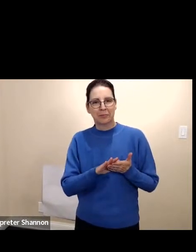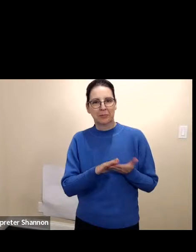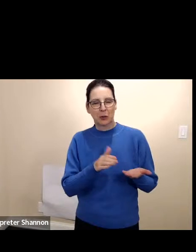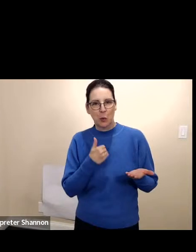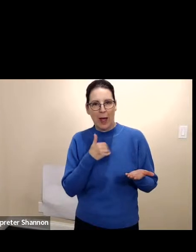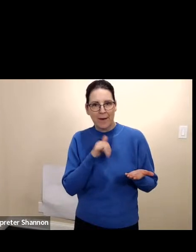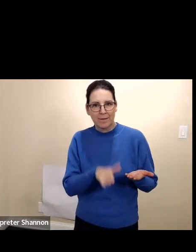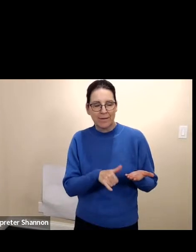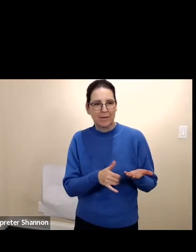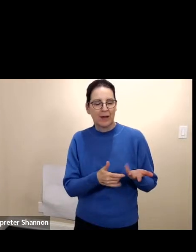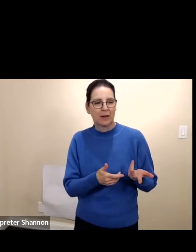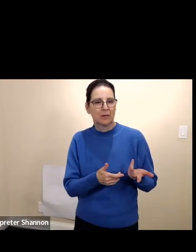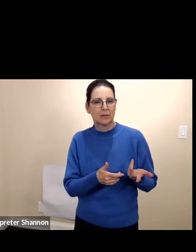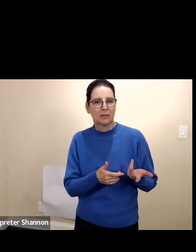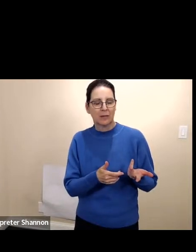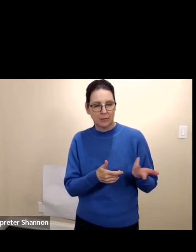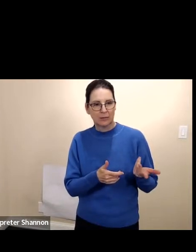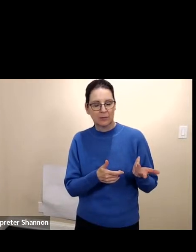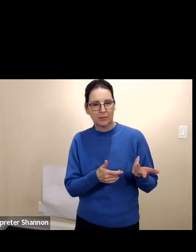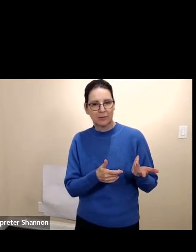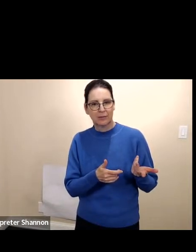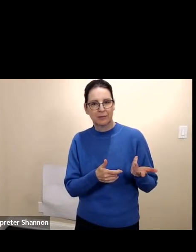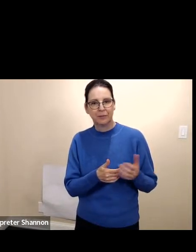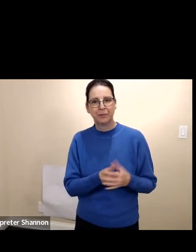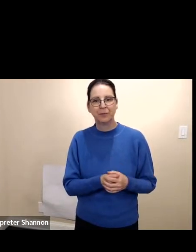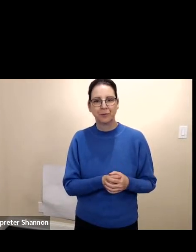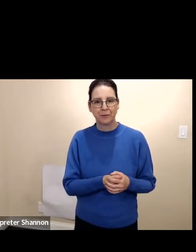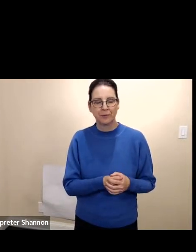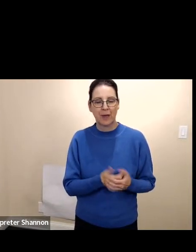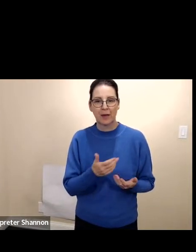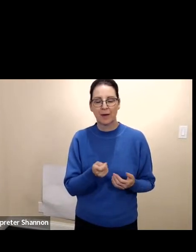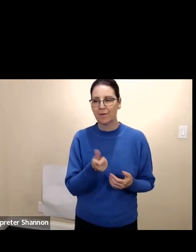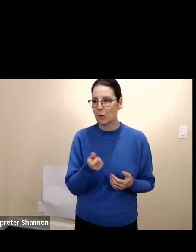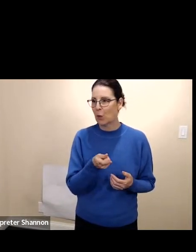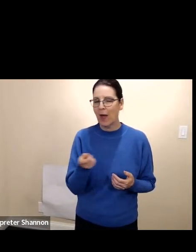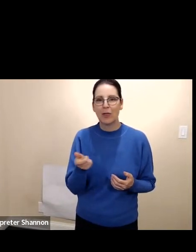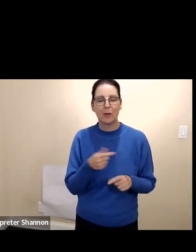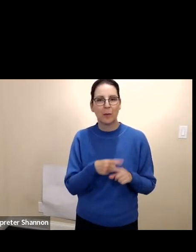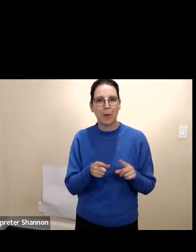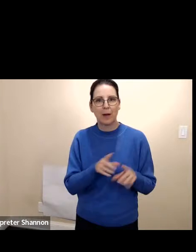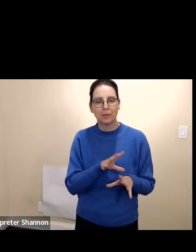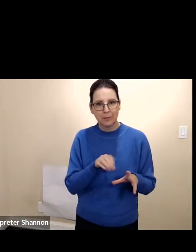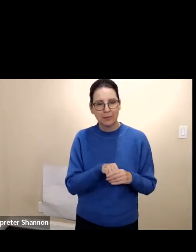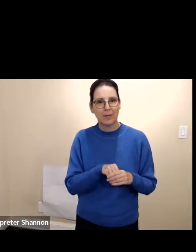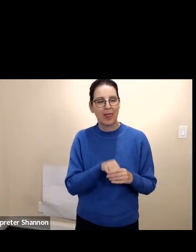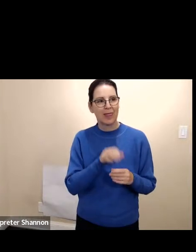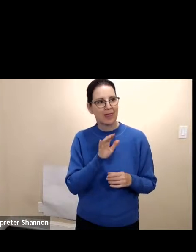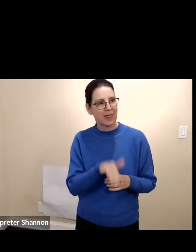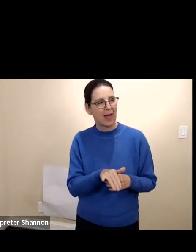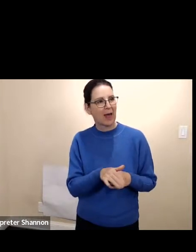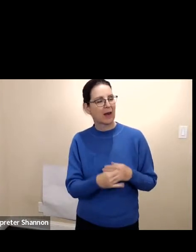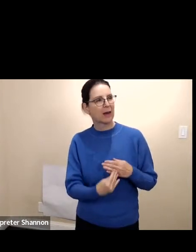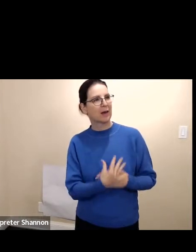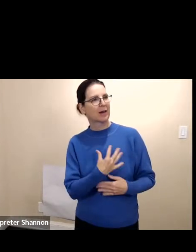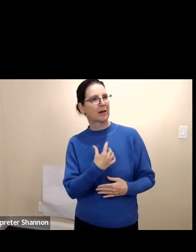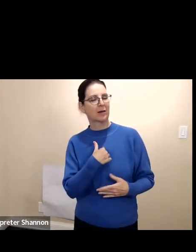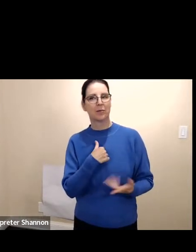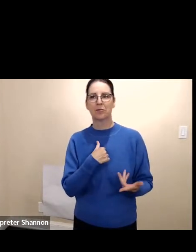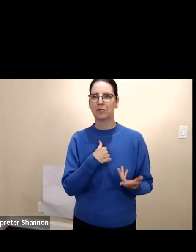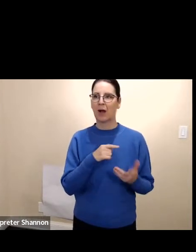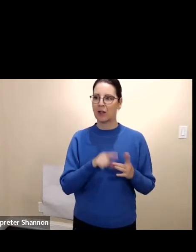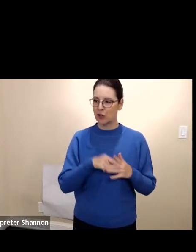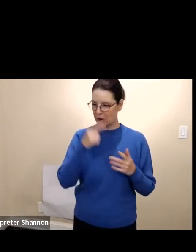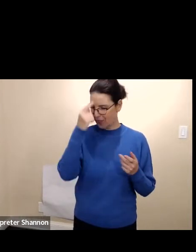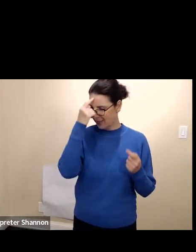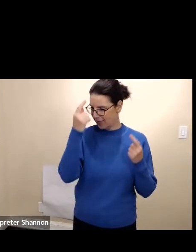project with Ruth I'd say among another a few others was kind of what set me off to think there